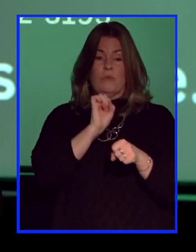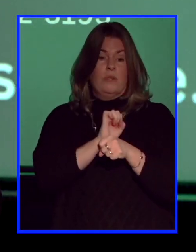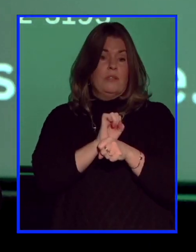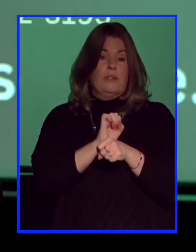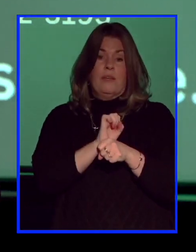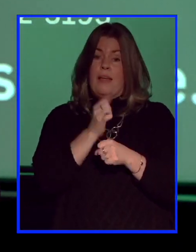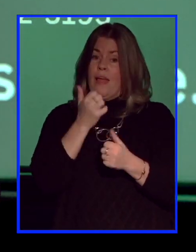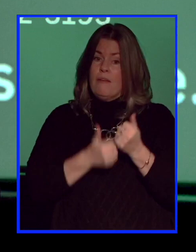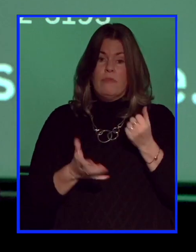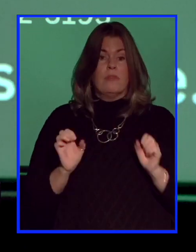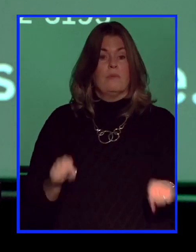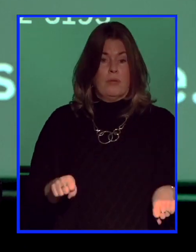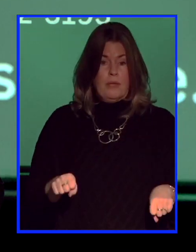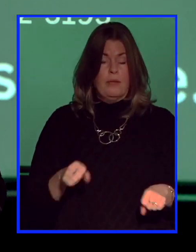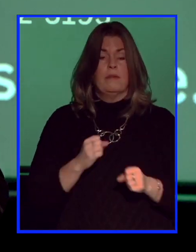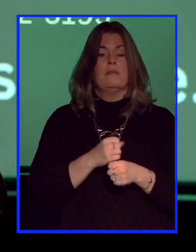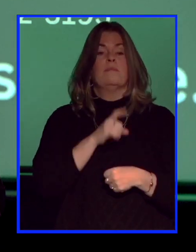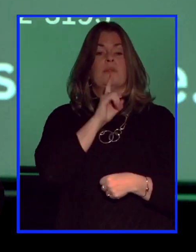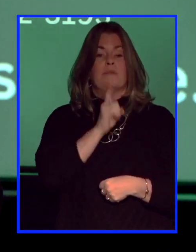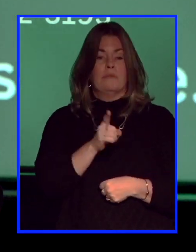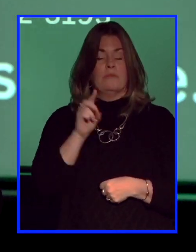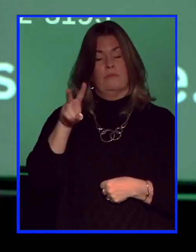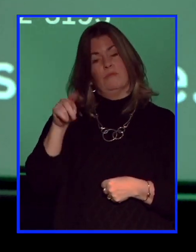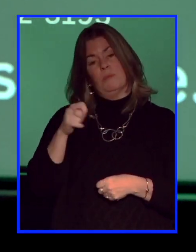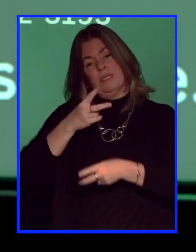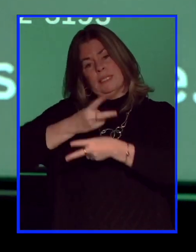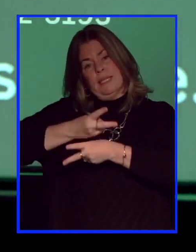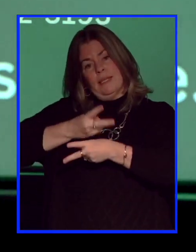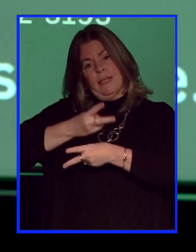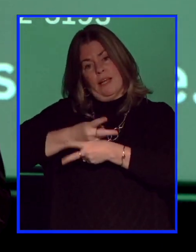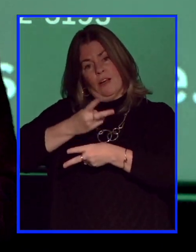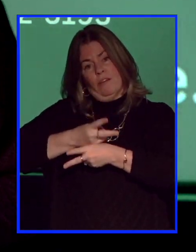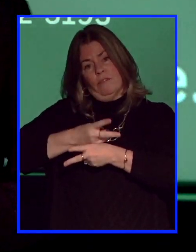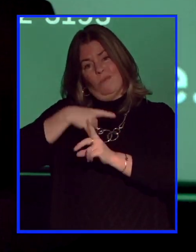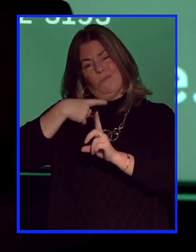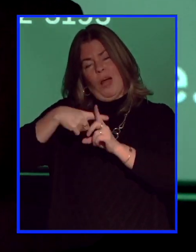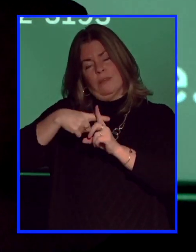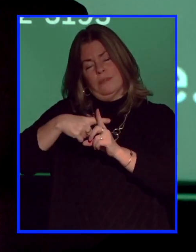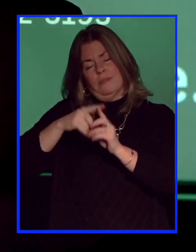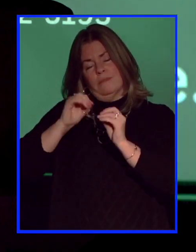can, Rocket, to make certain Vermont is taken care of and then some.